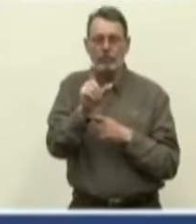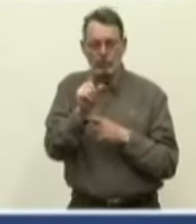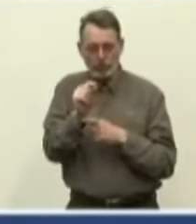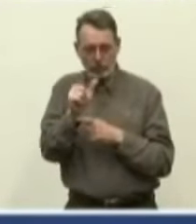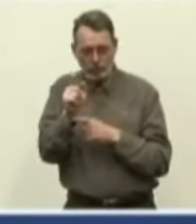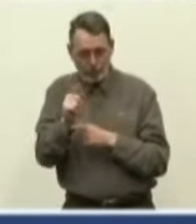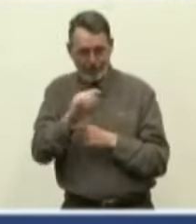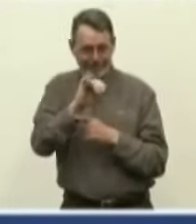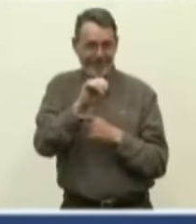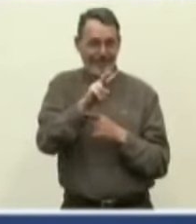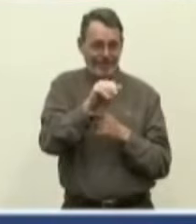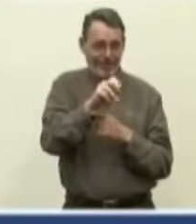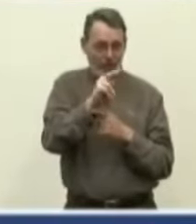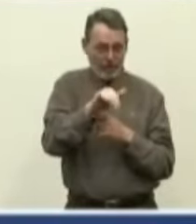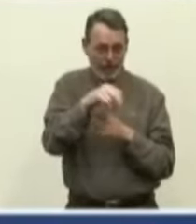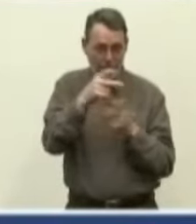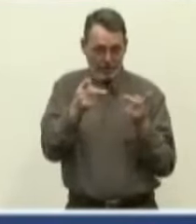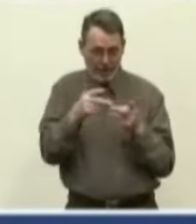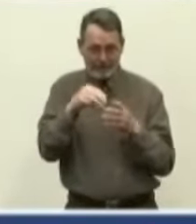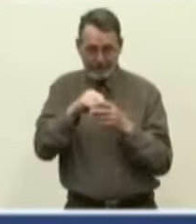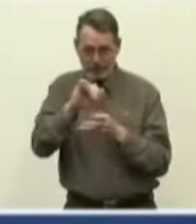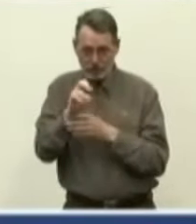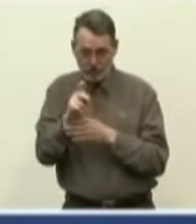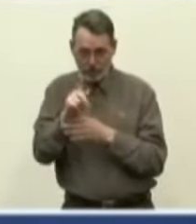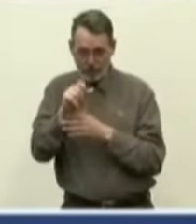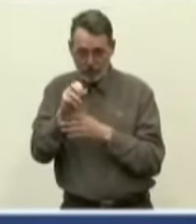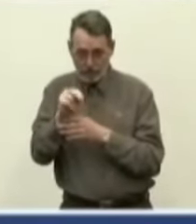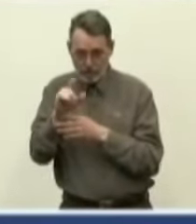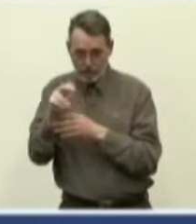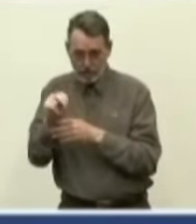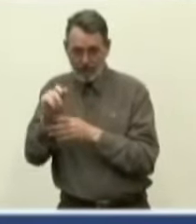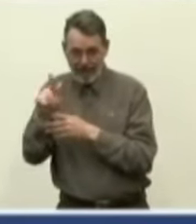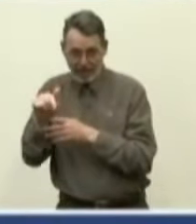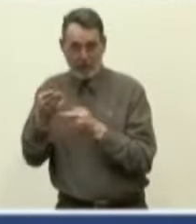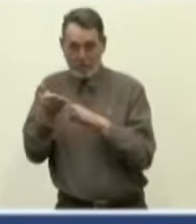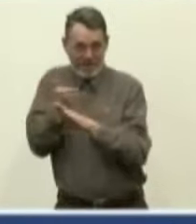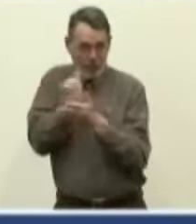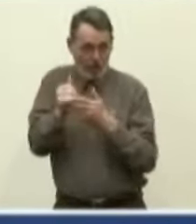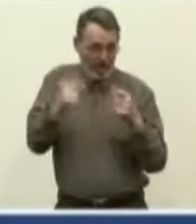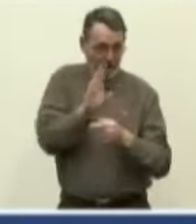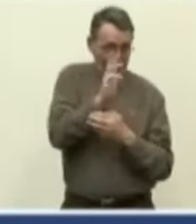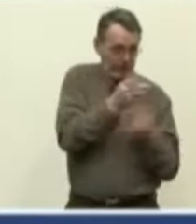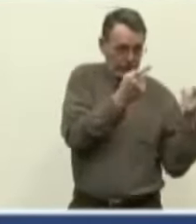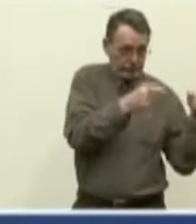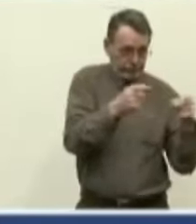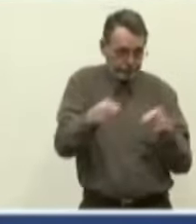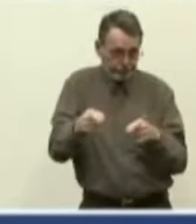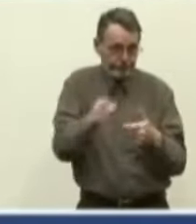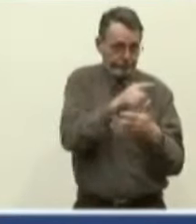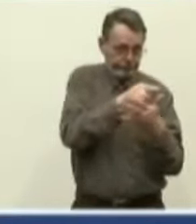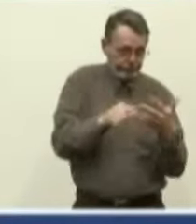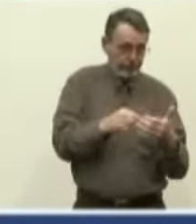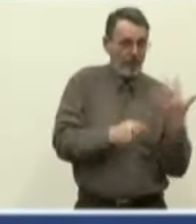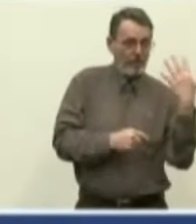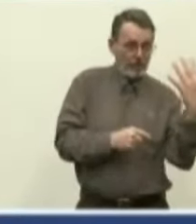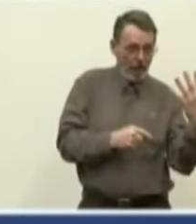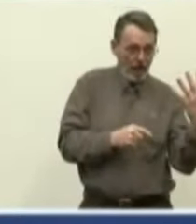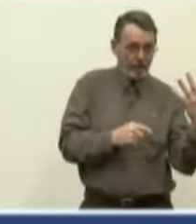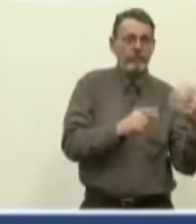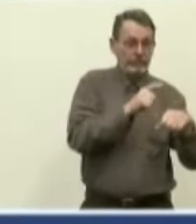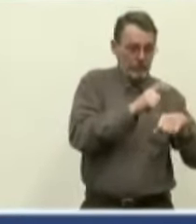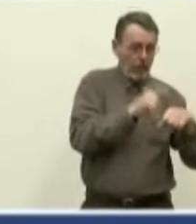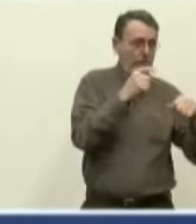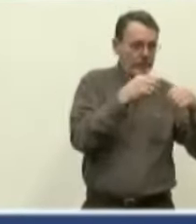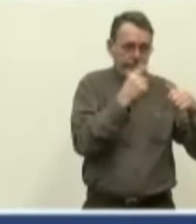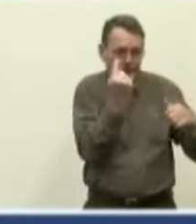Alley was preceded by six separate incidents. The incidents consist of the following. Five auto burglaries, which occurred